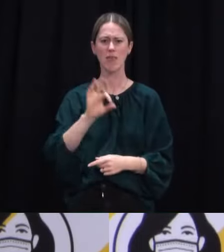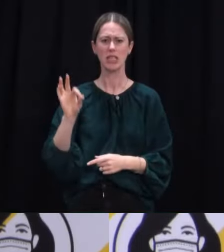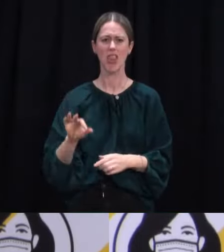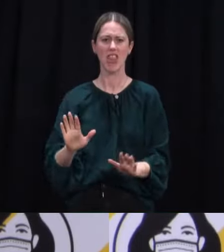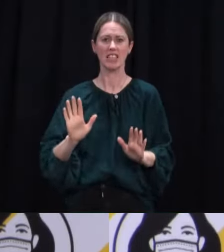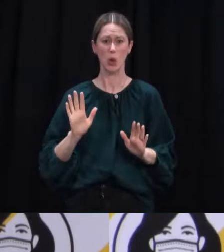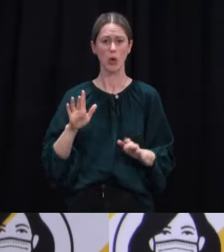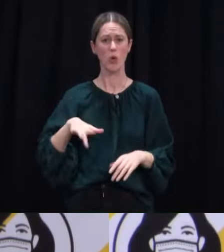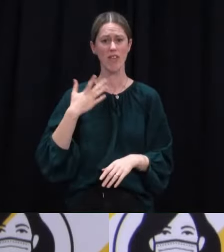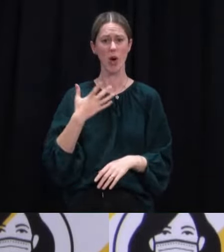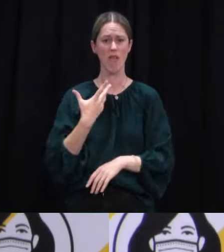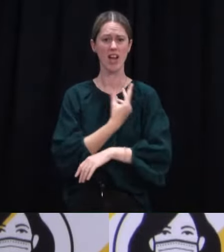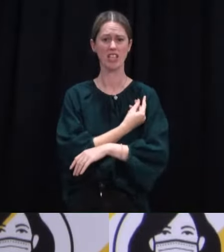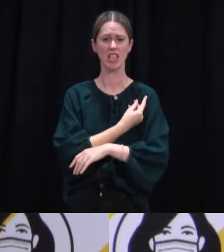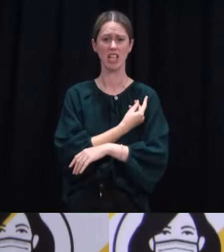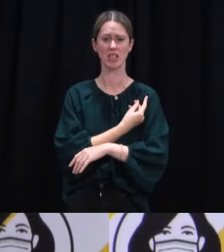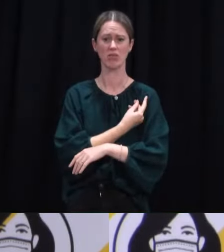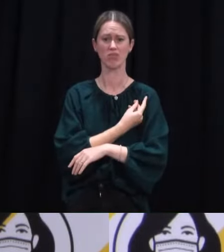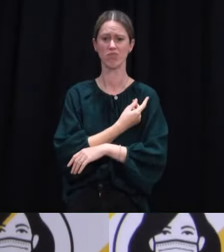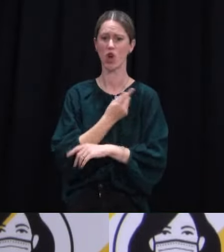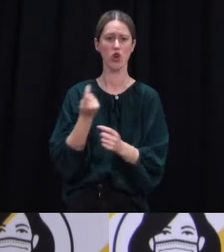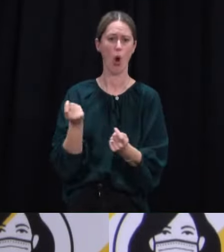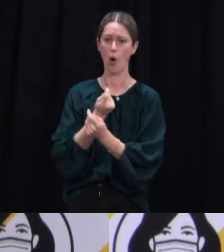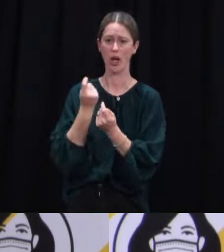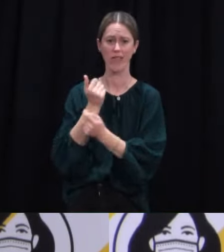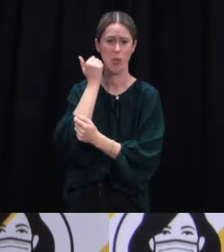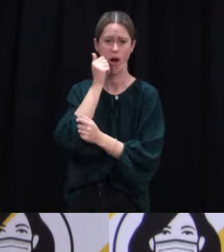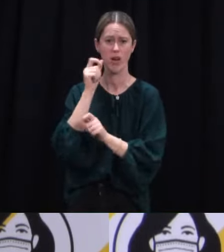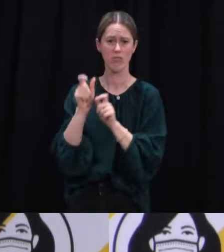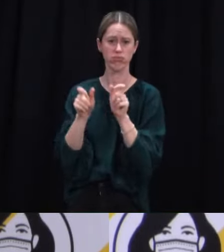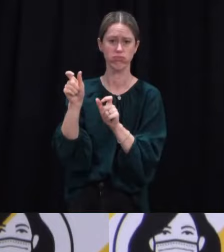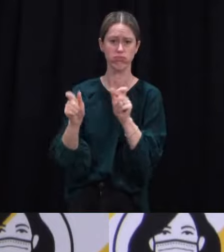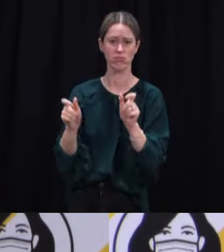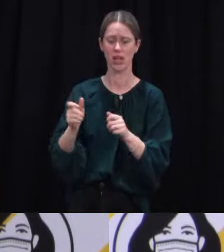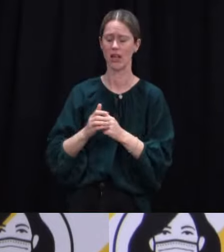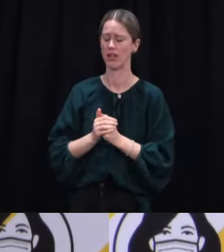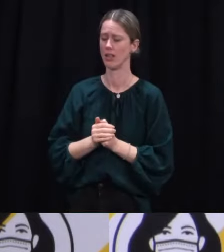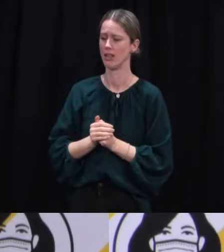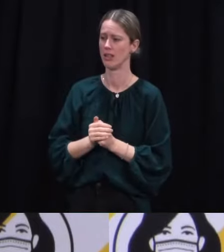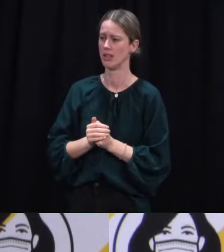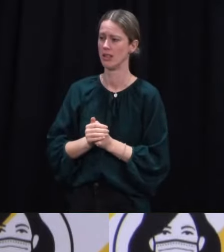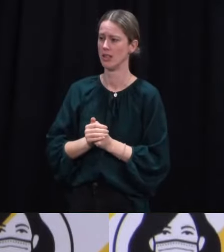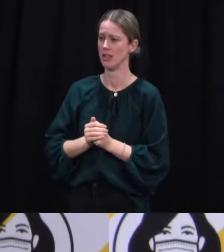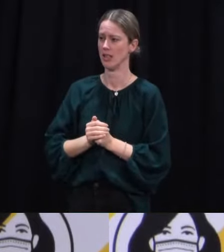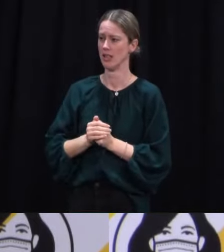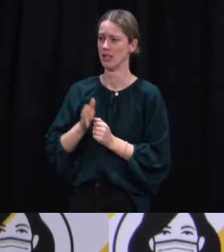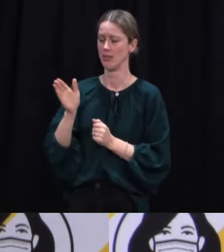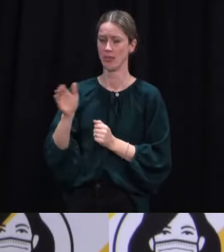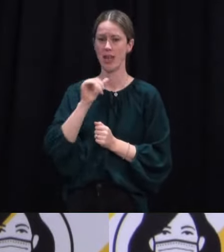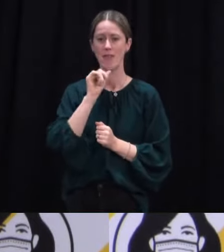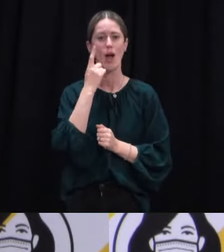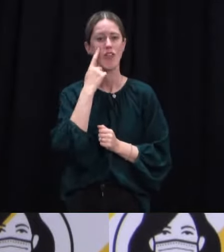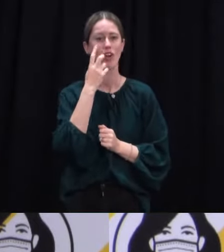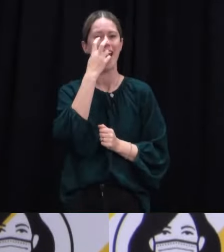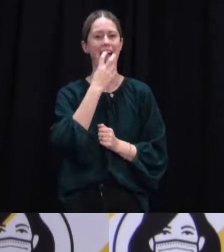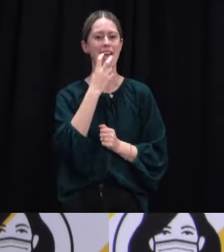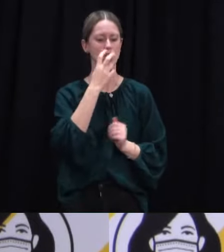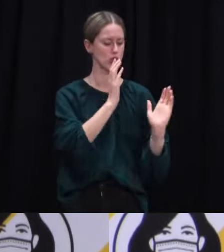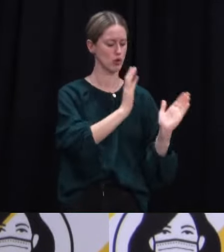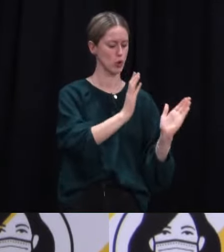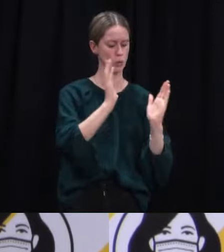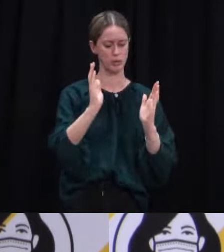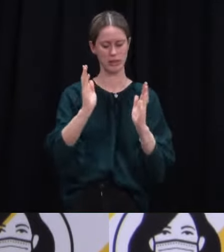strategy is actually failing Māori? What I've said all along is, if you look at it on a on an age profile basis. So